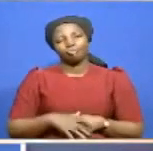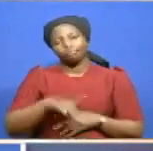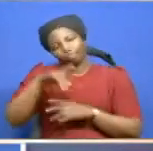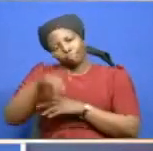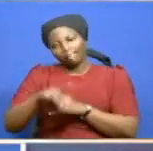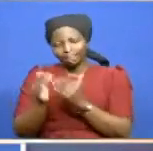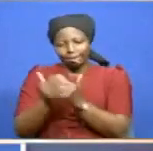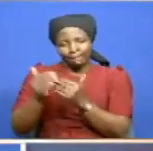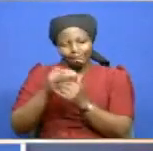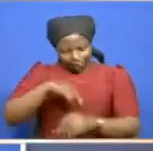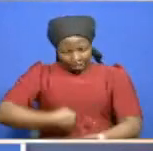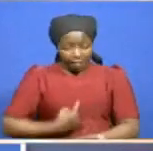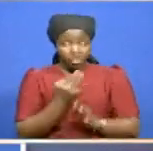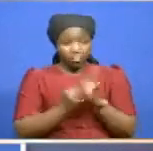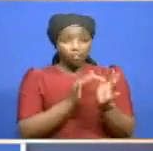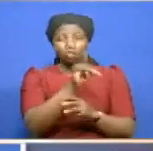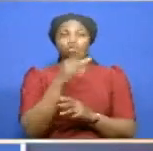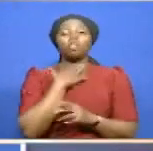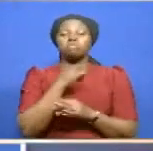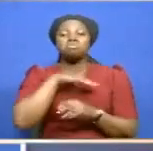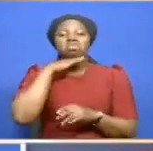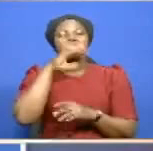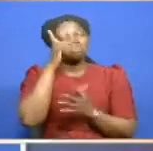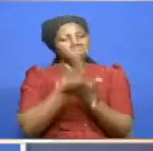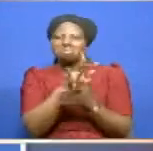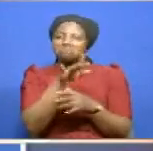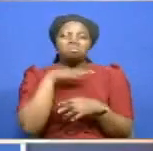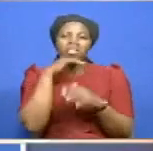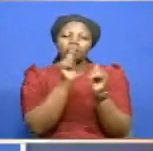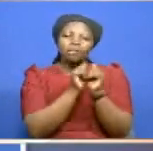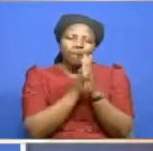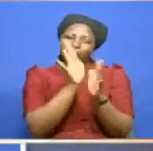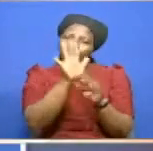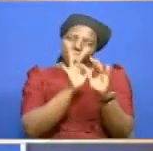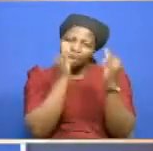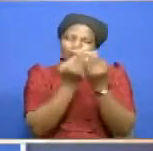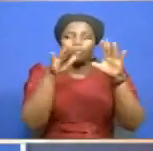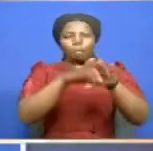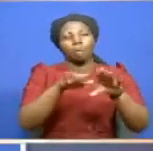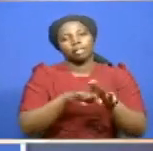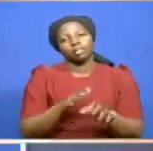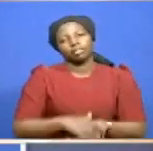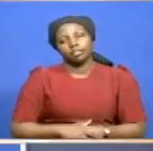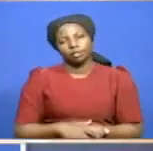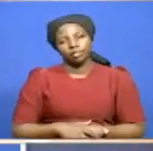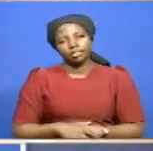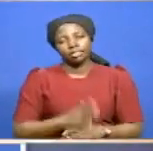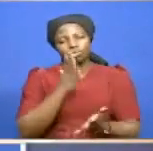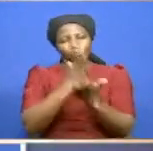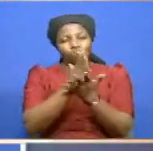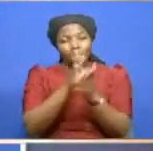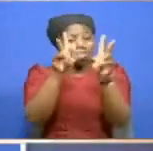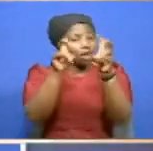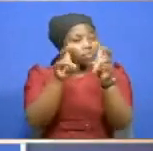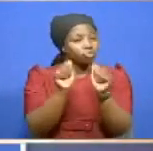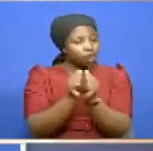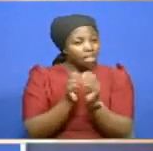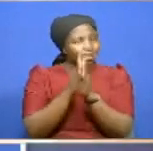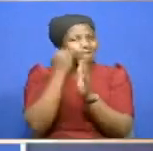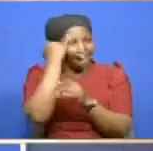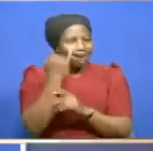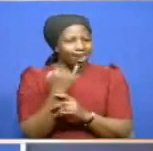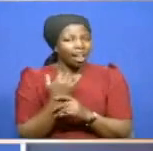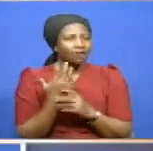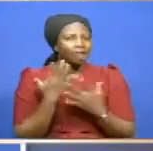die, unfortunately you are going to die together with your loved ones. And the issue and perception